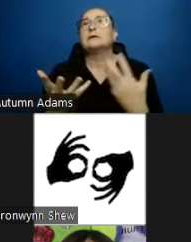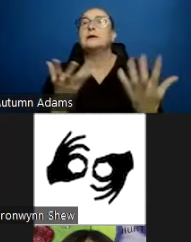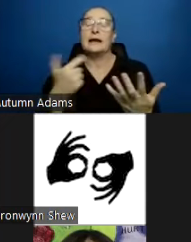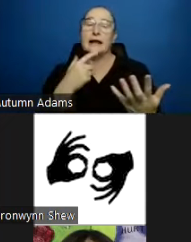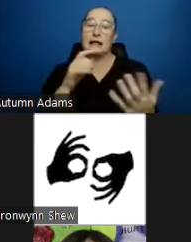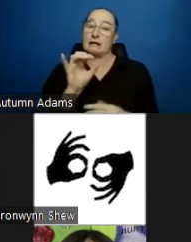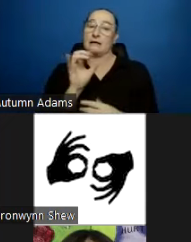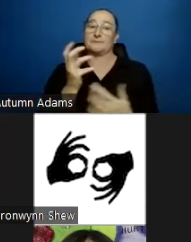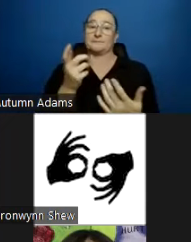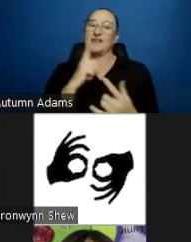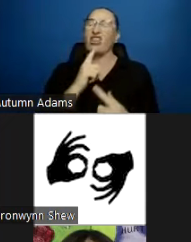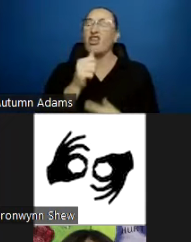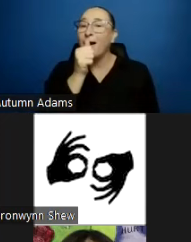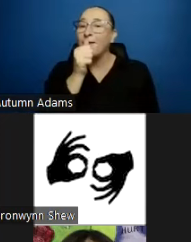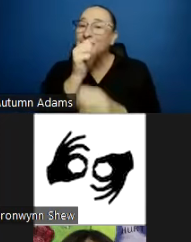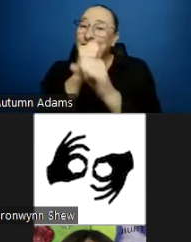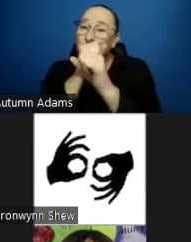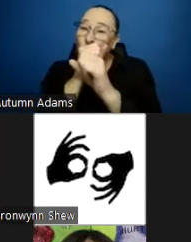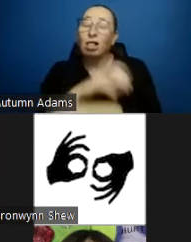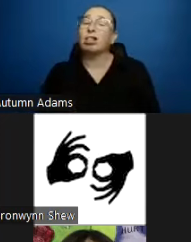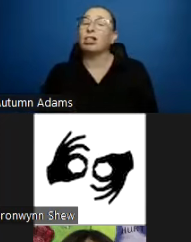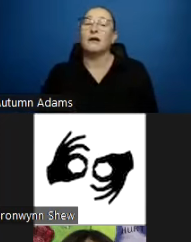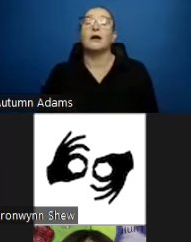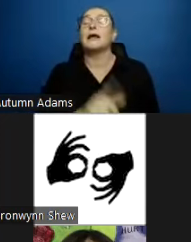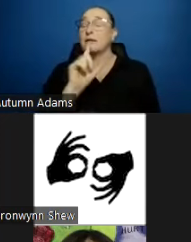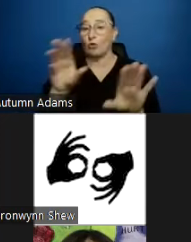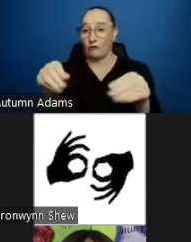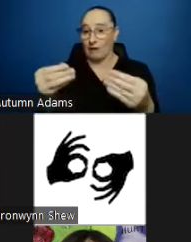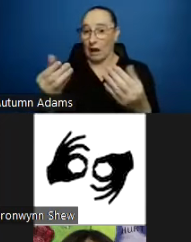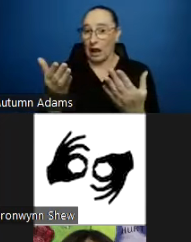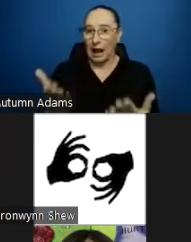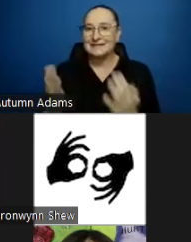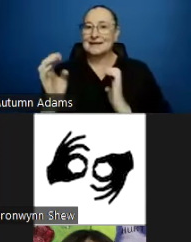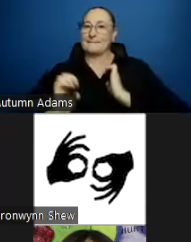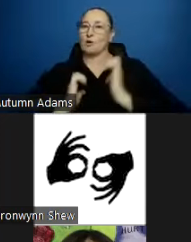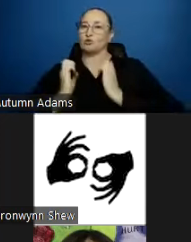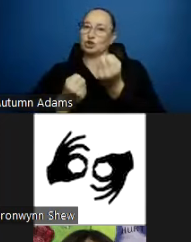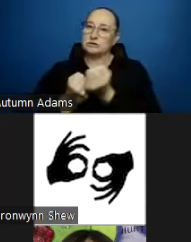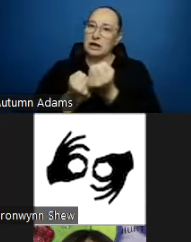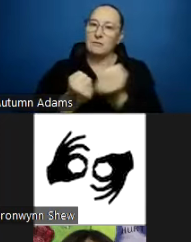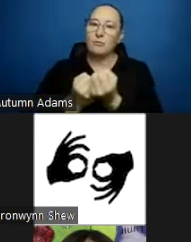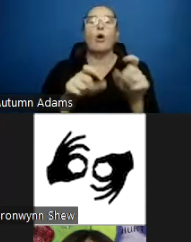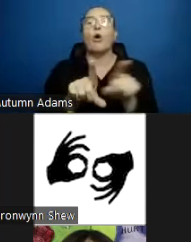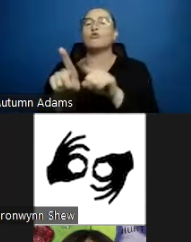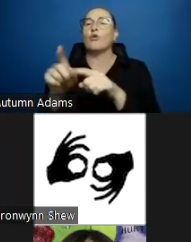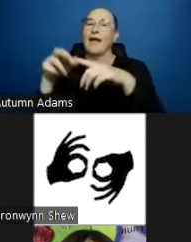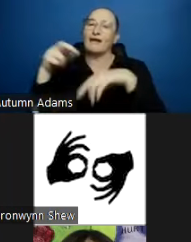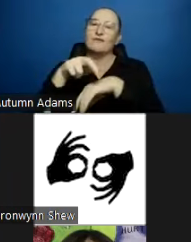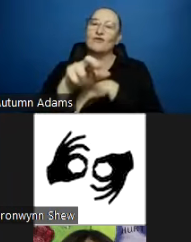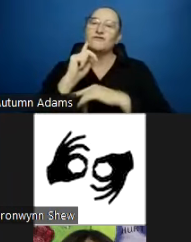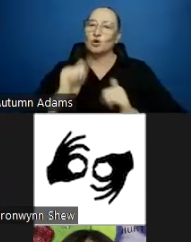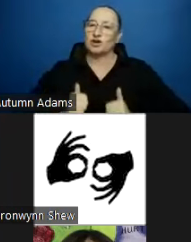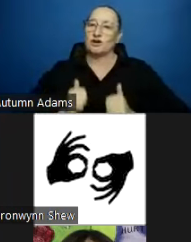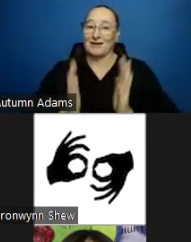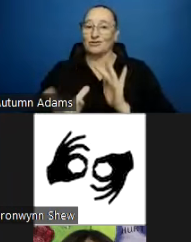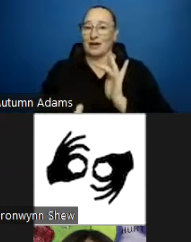It's confidential. It provides emotional support. We also have referrals for survivors who contact us